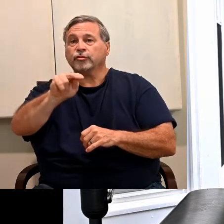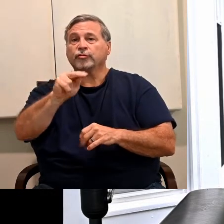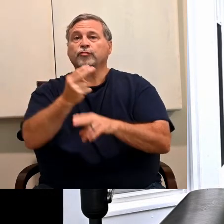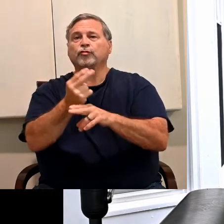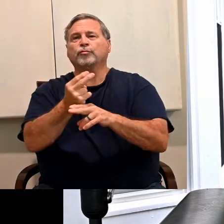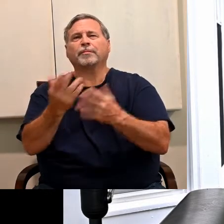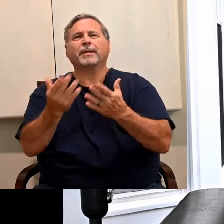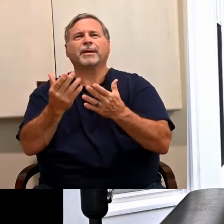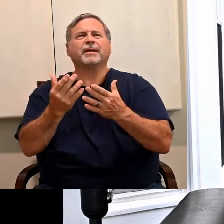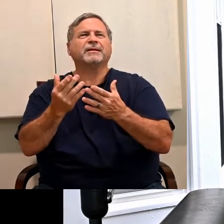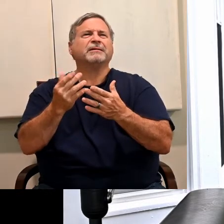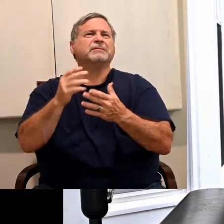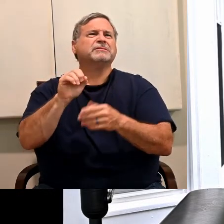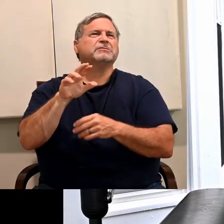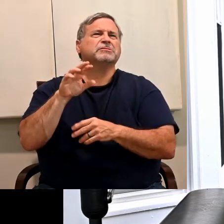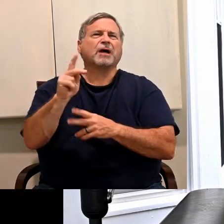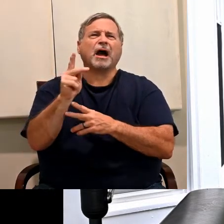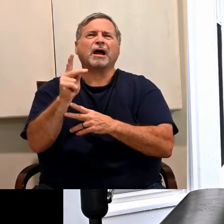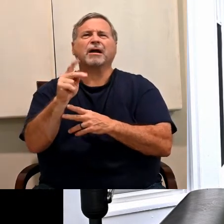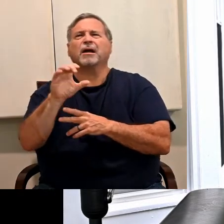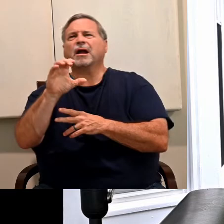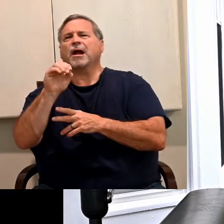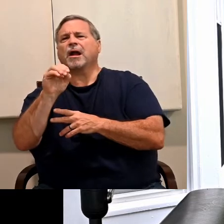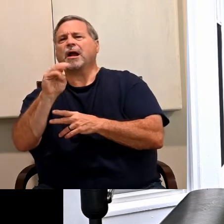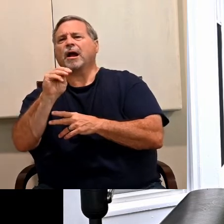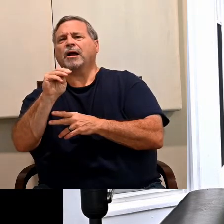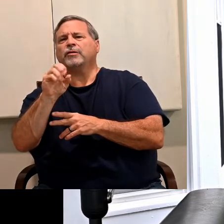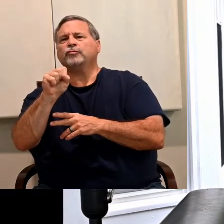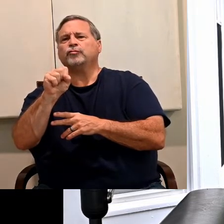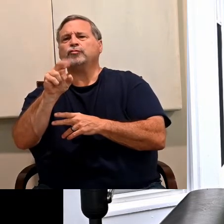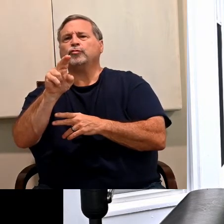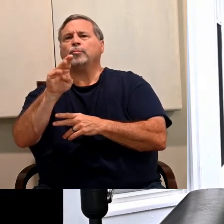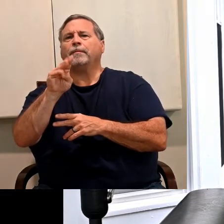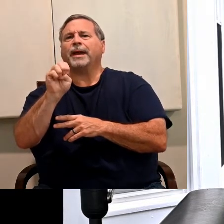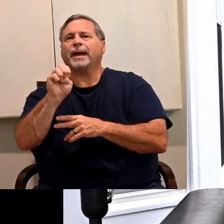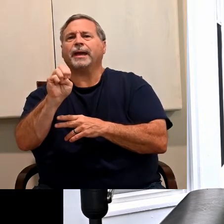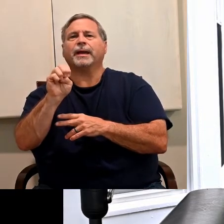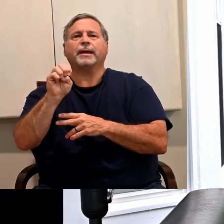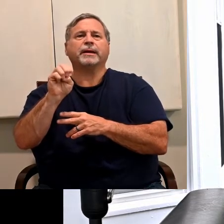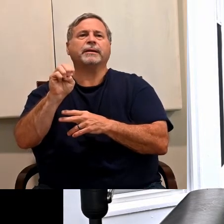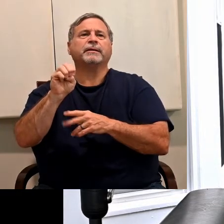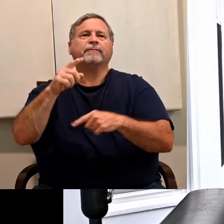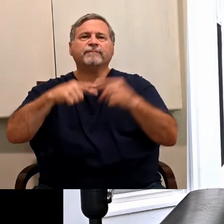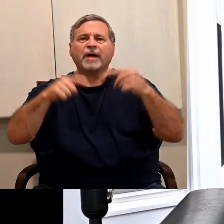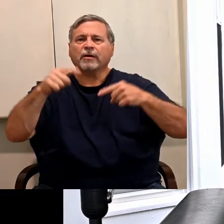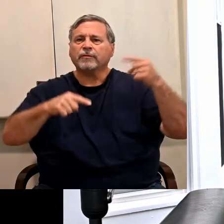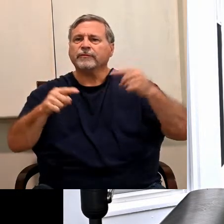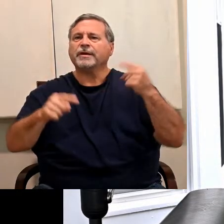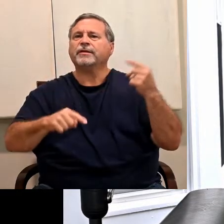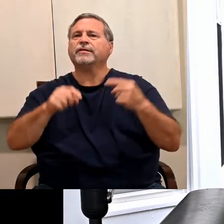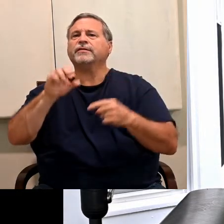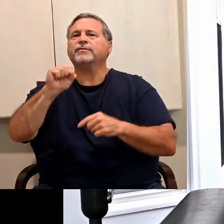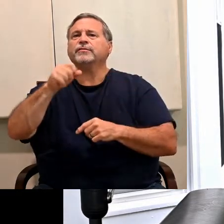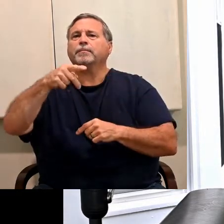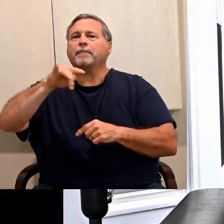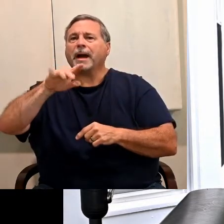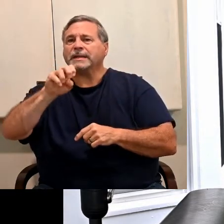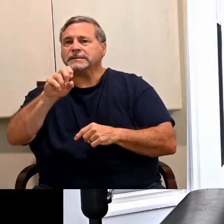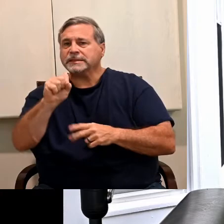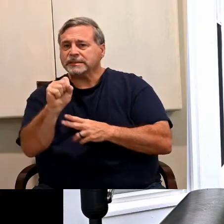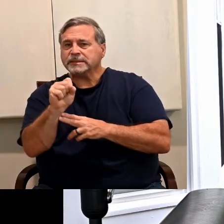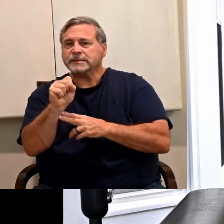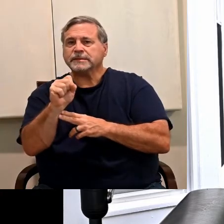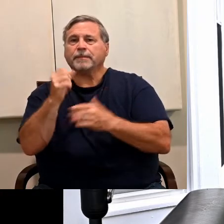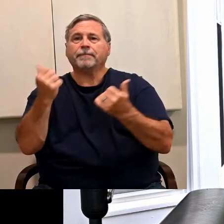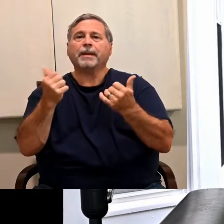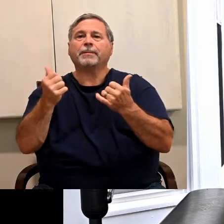up some type of solution using maybe a beef stock or a consomme. They would add in various spices,